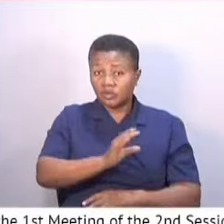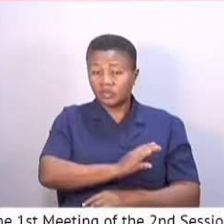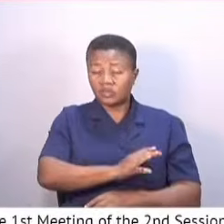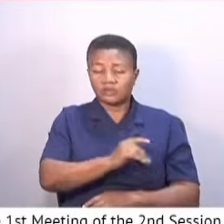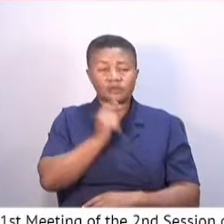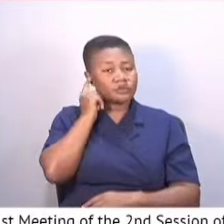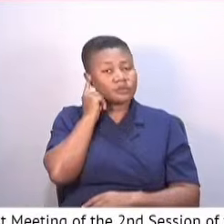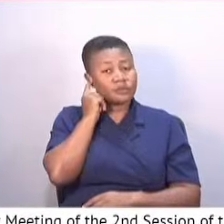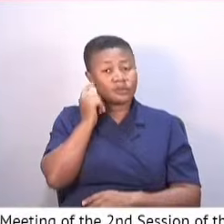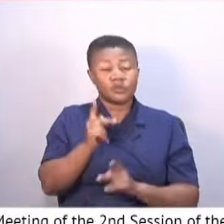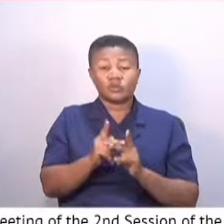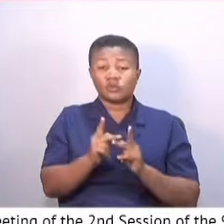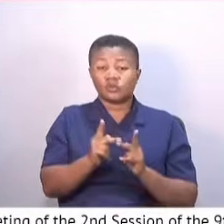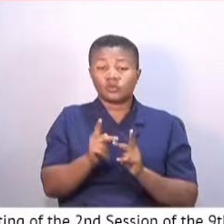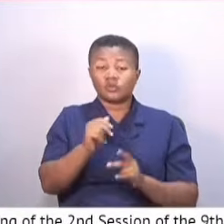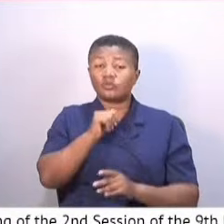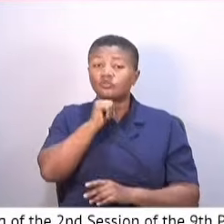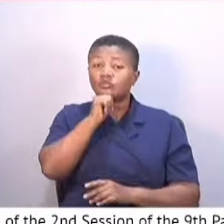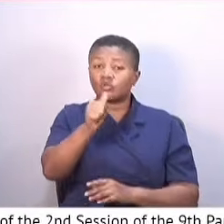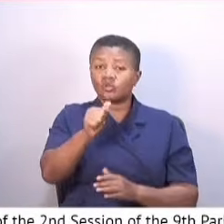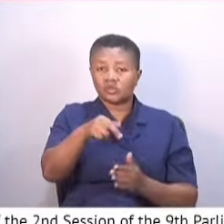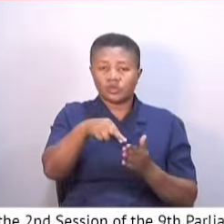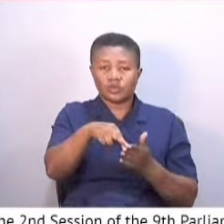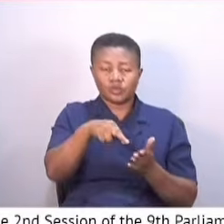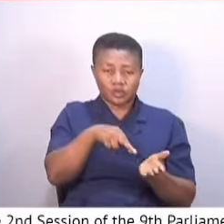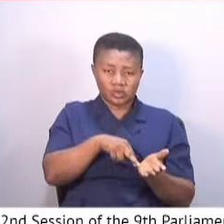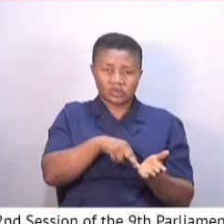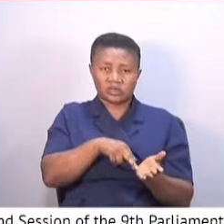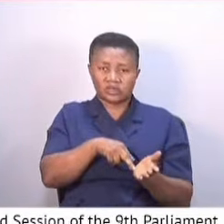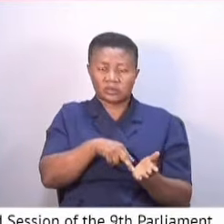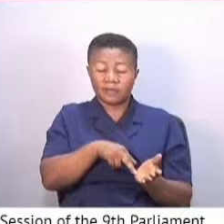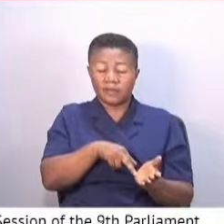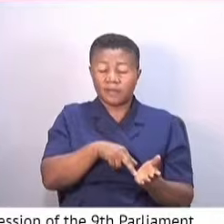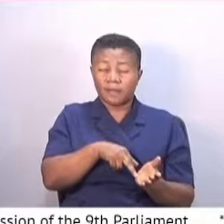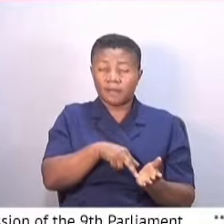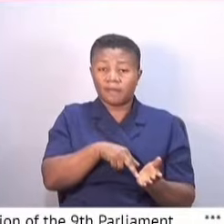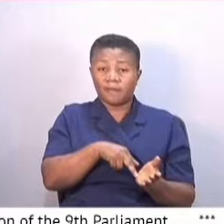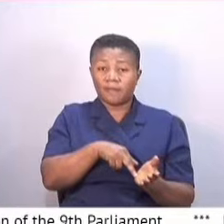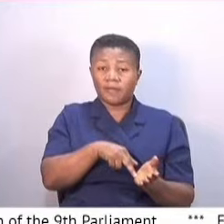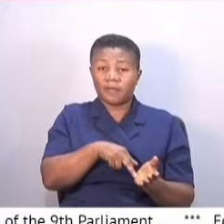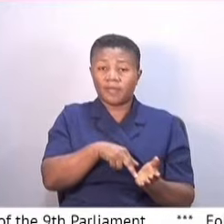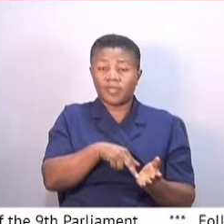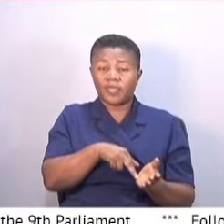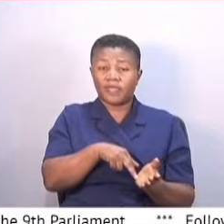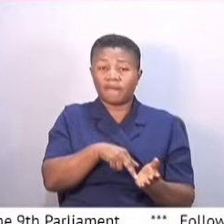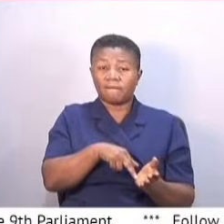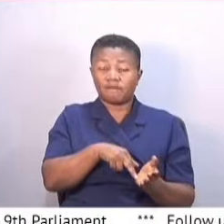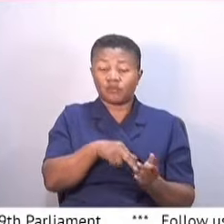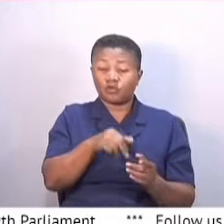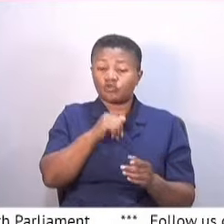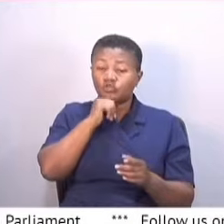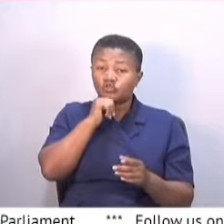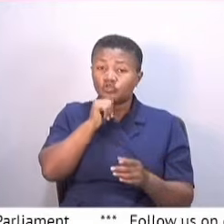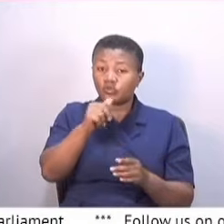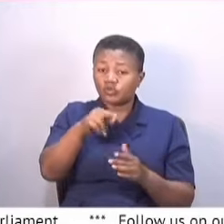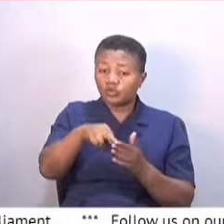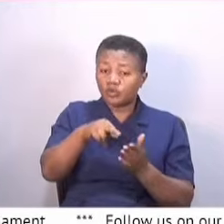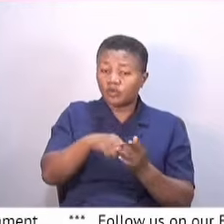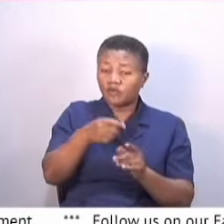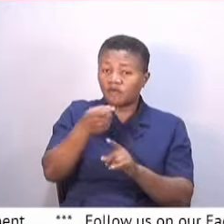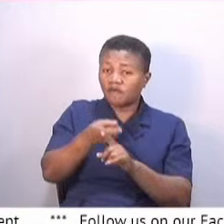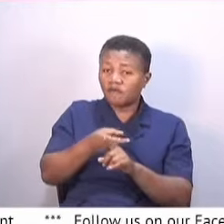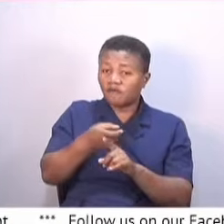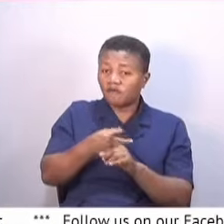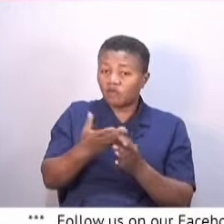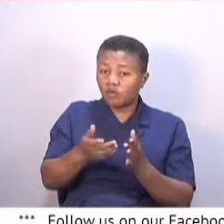not the reports of the Auditor General that